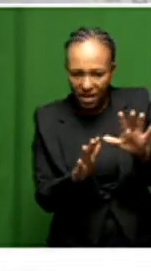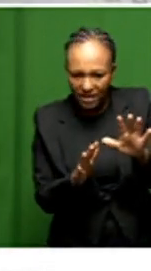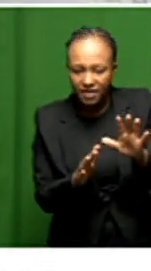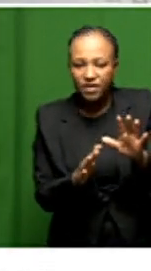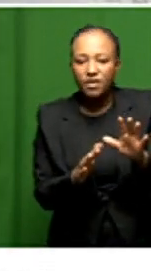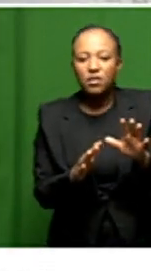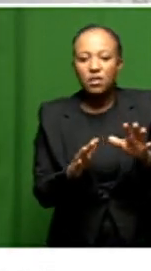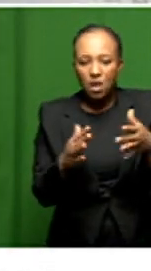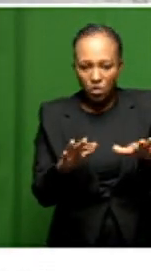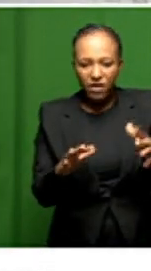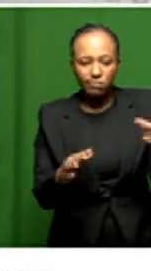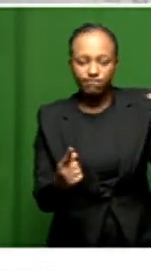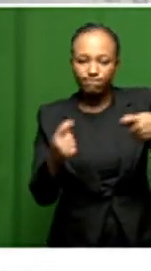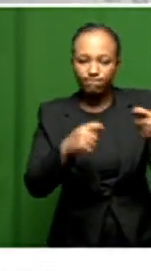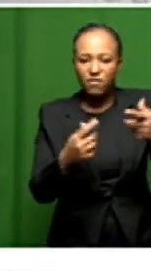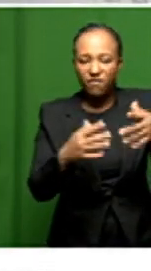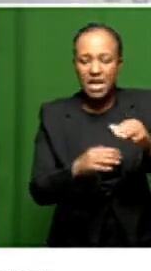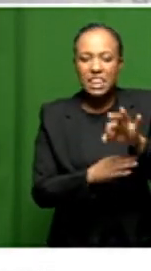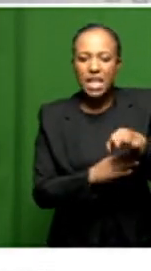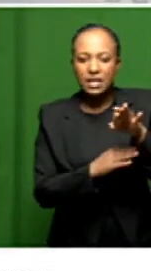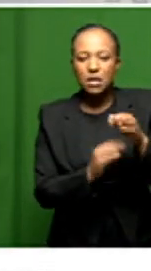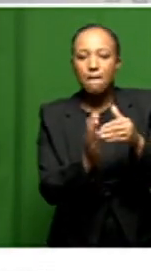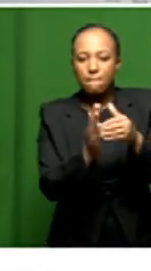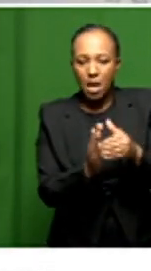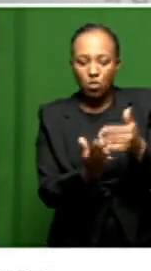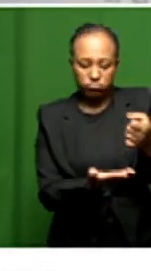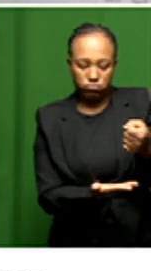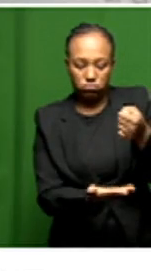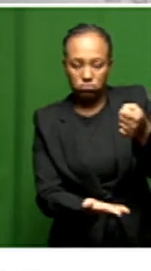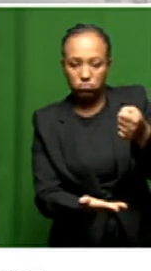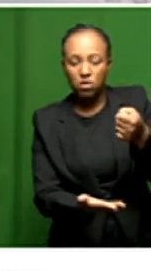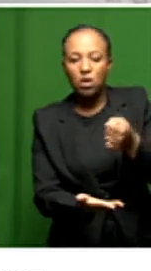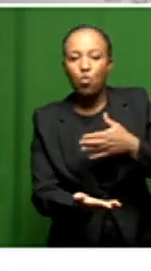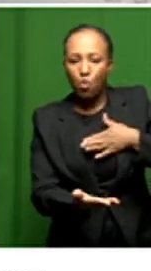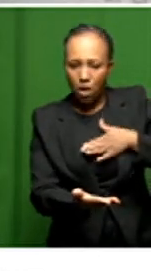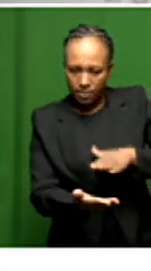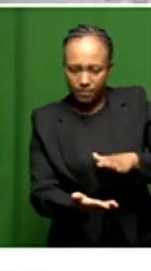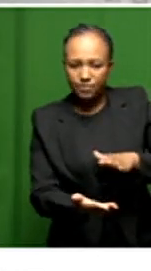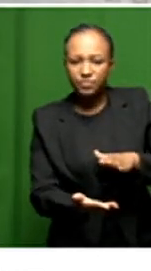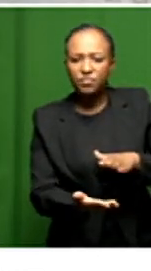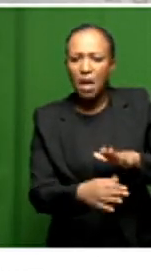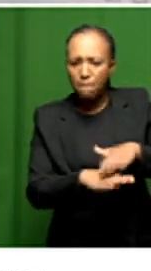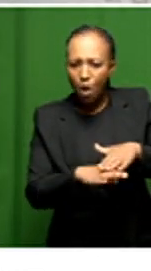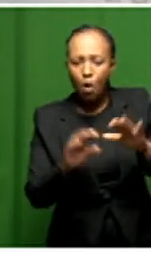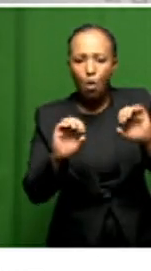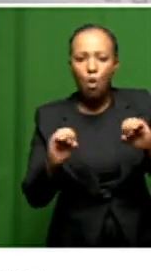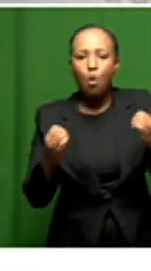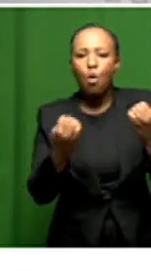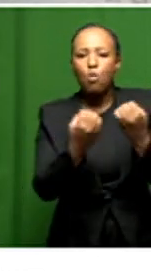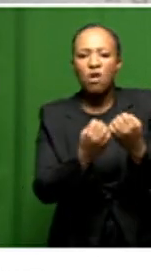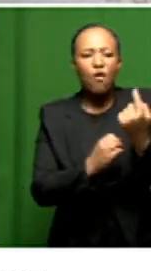that's how we've been able to raise the 13 million. We do expect that for us to be able to get organisations in